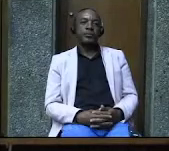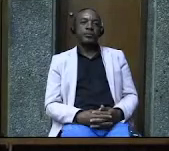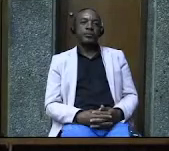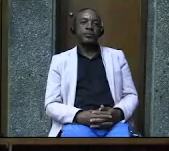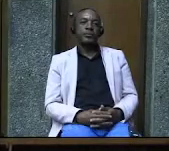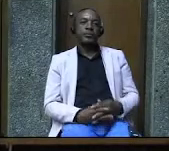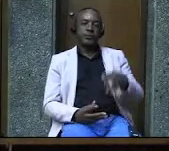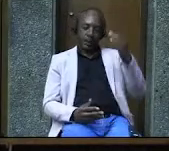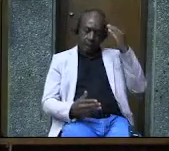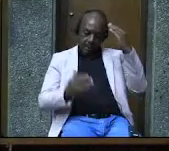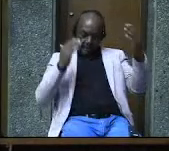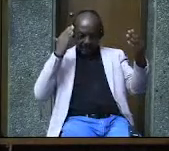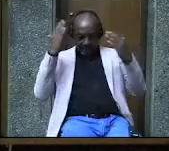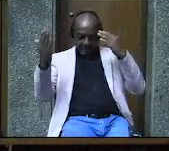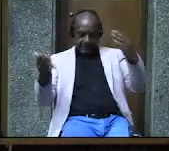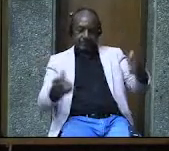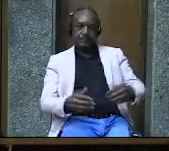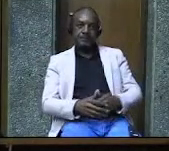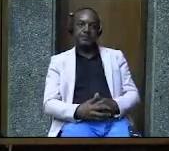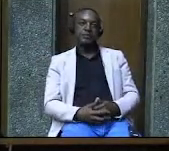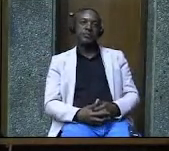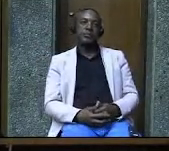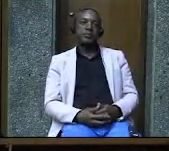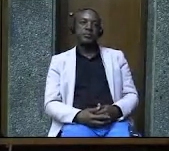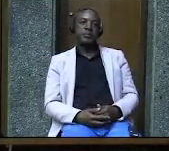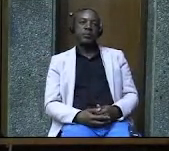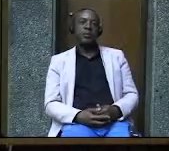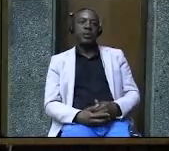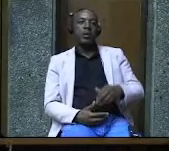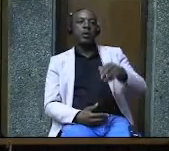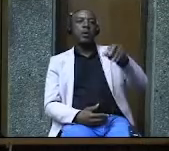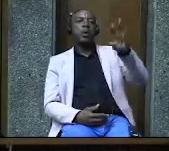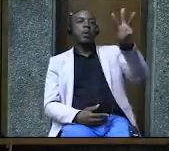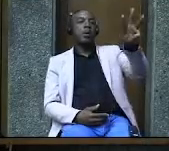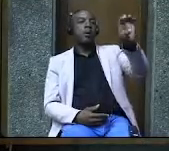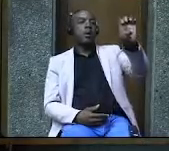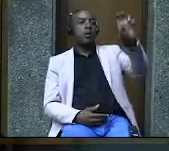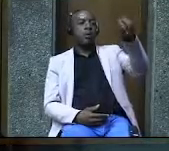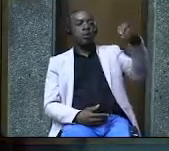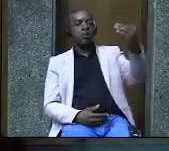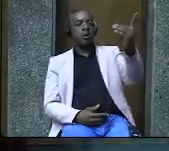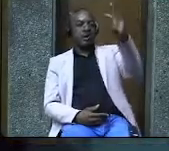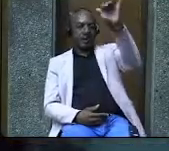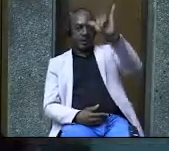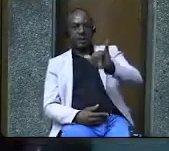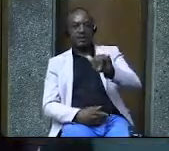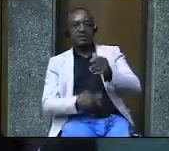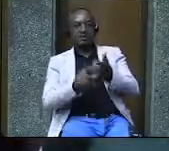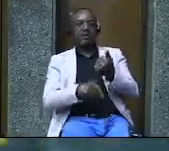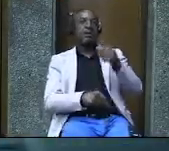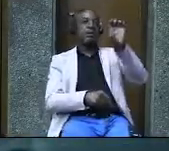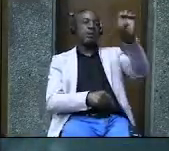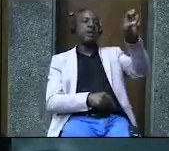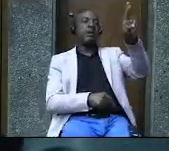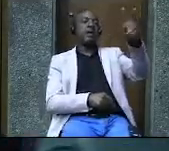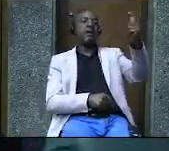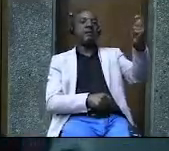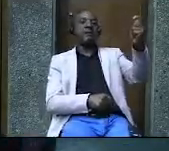Ke a le dumedisa baholo ke Wendy Tsotetsi ke tswa ko Everton West Ward